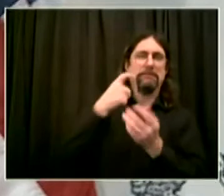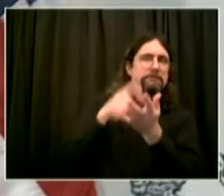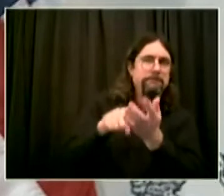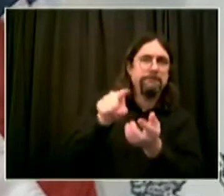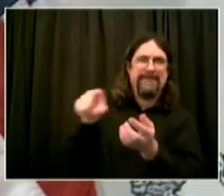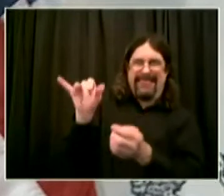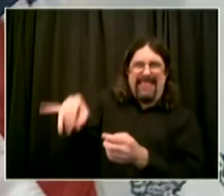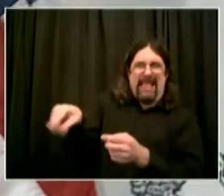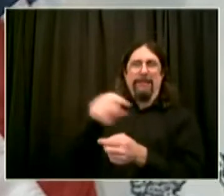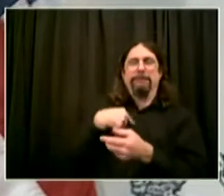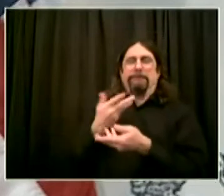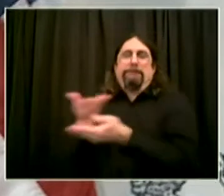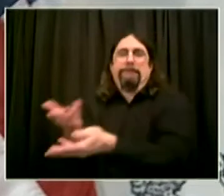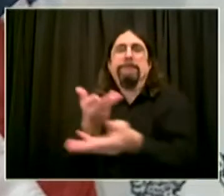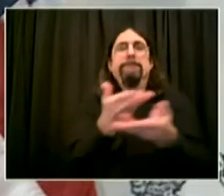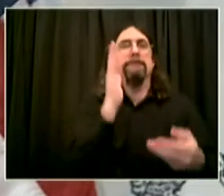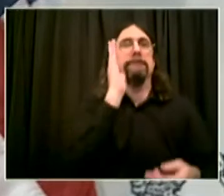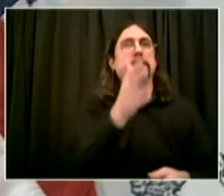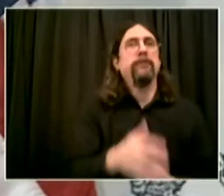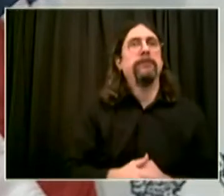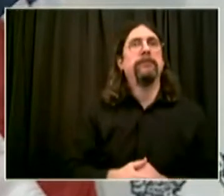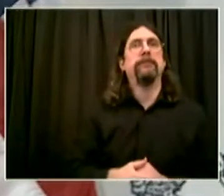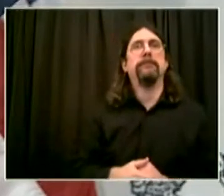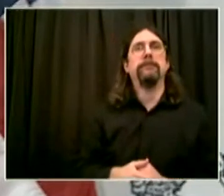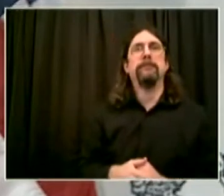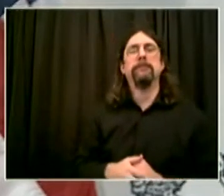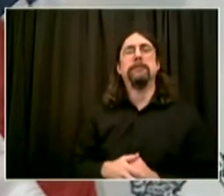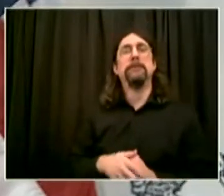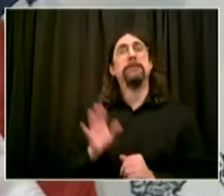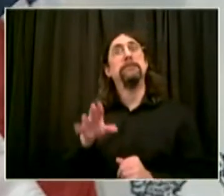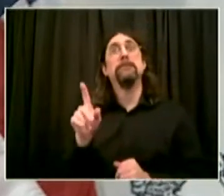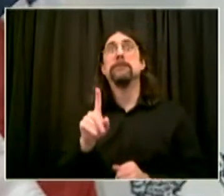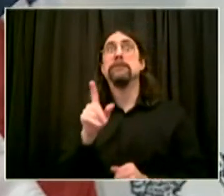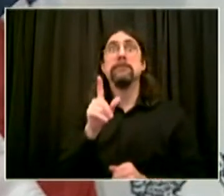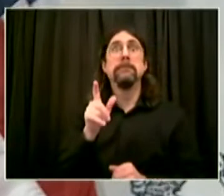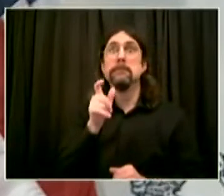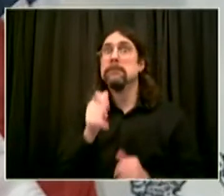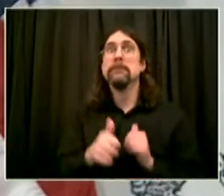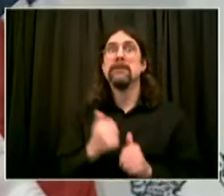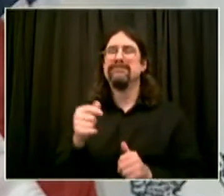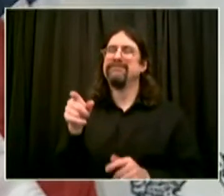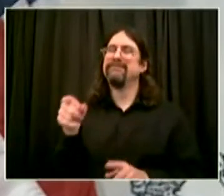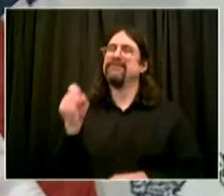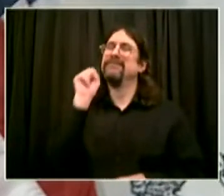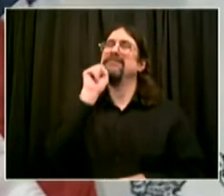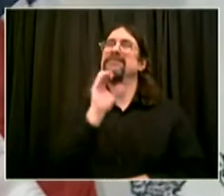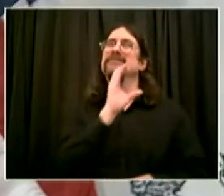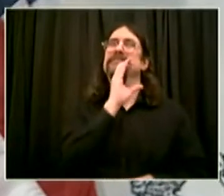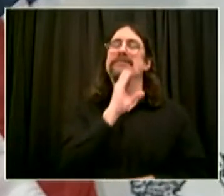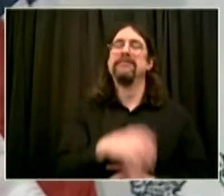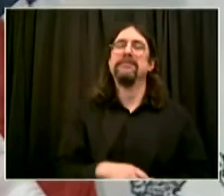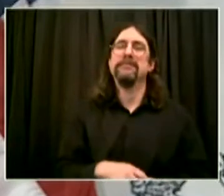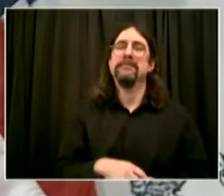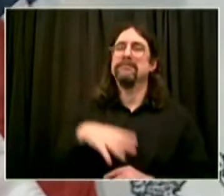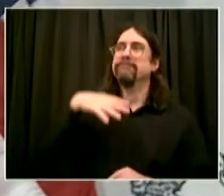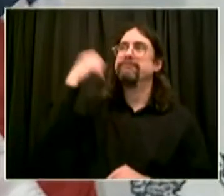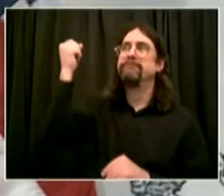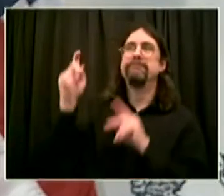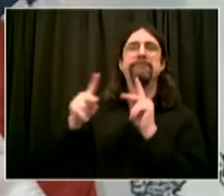everyone, as Americans, has a choice on whether they want the vaccination or not, whether they want it now or they want it later. And we respect that